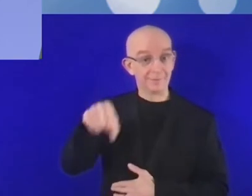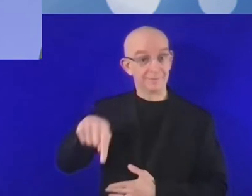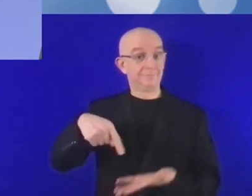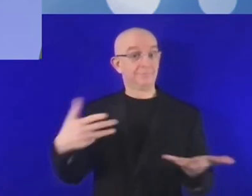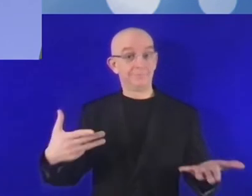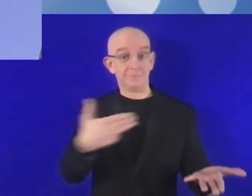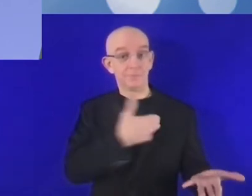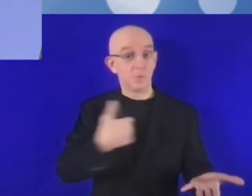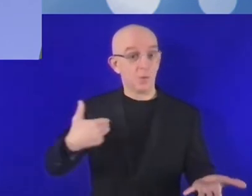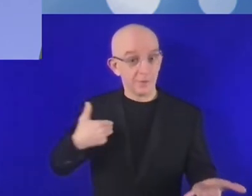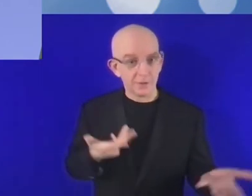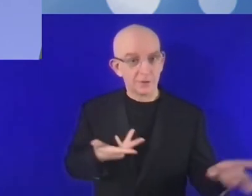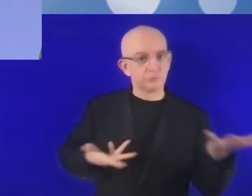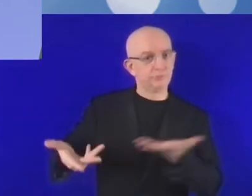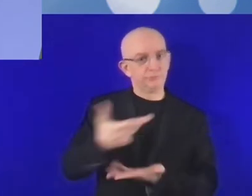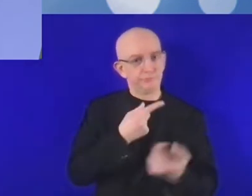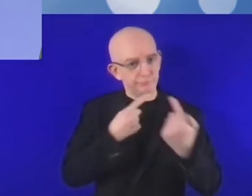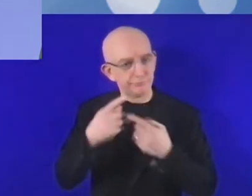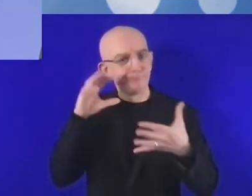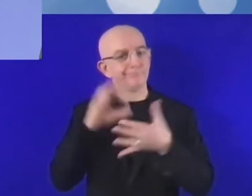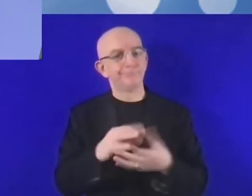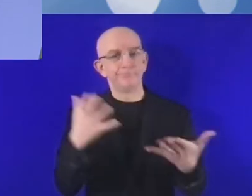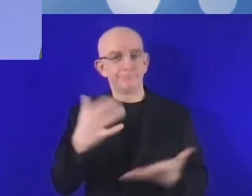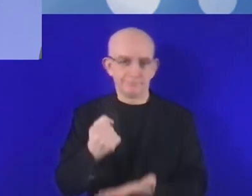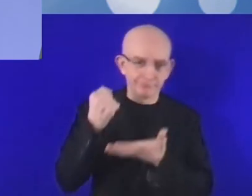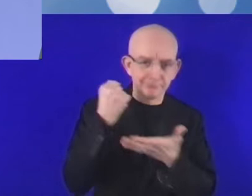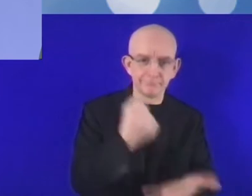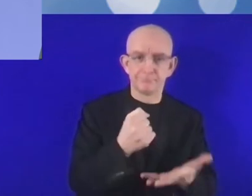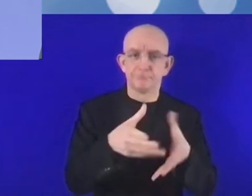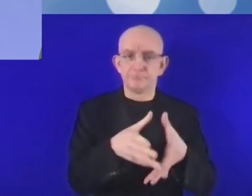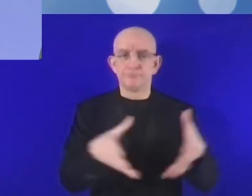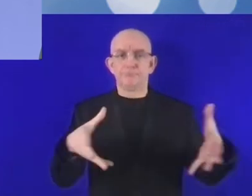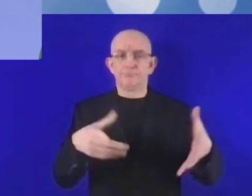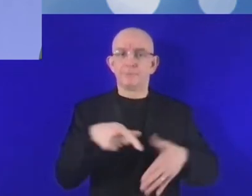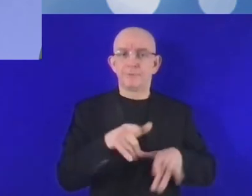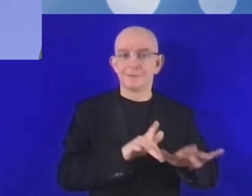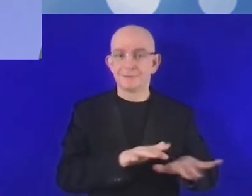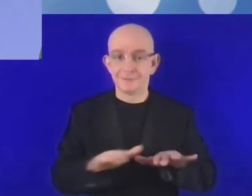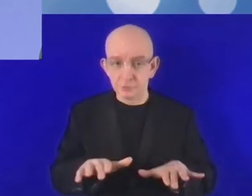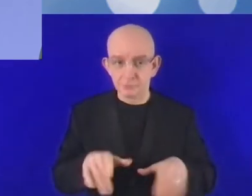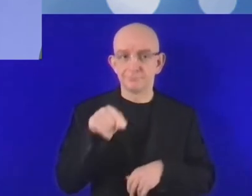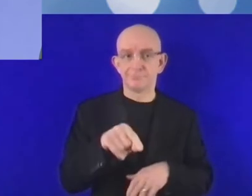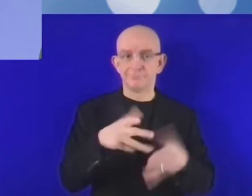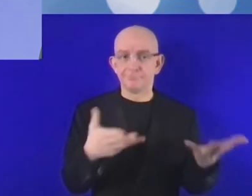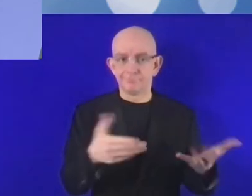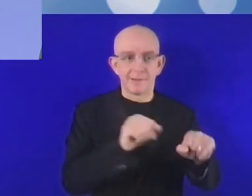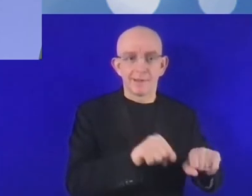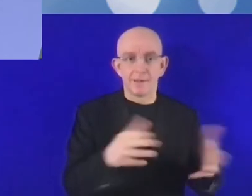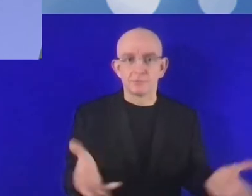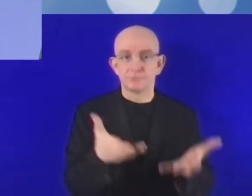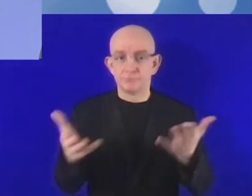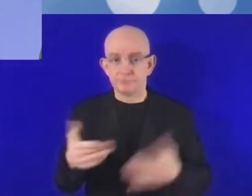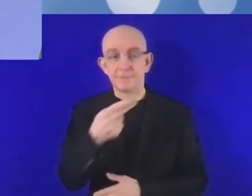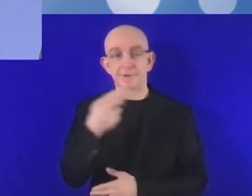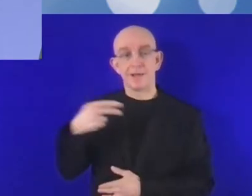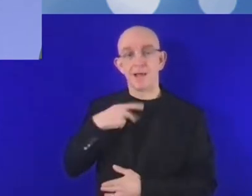moderate this session this is a very special occasion for us as for the very first time poland is organizing the official